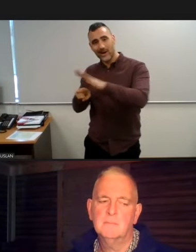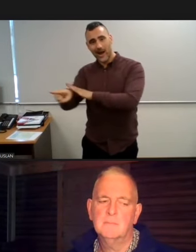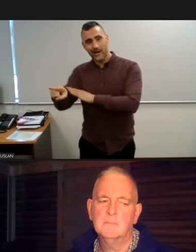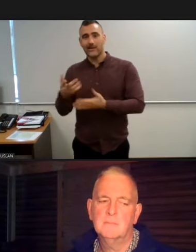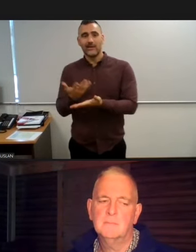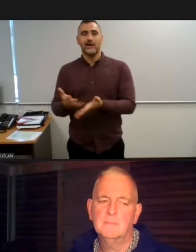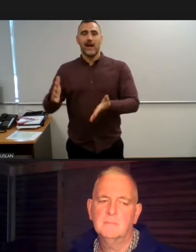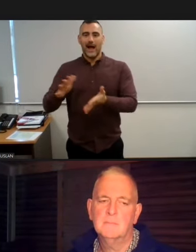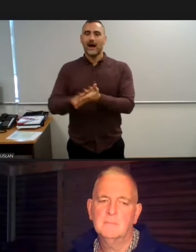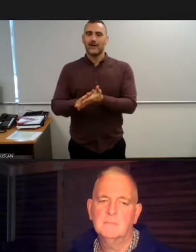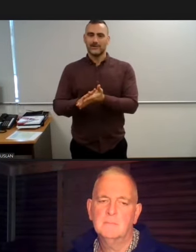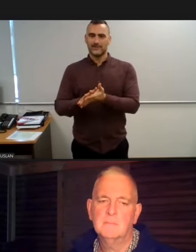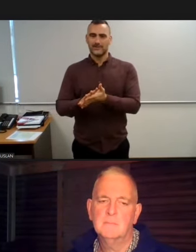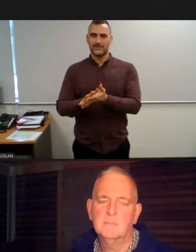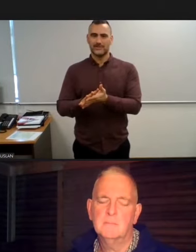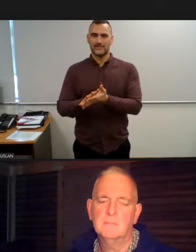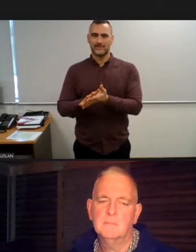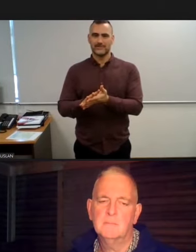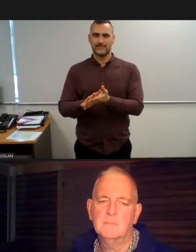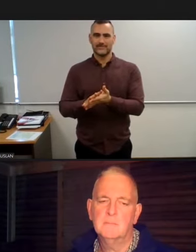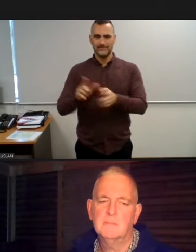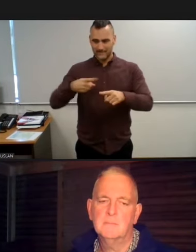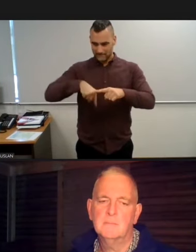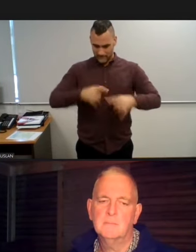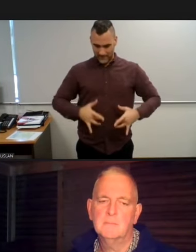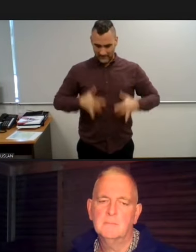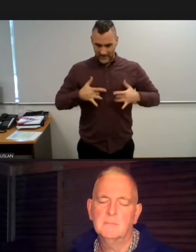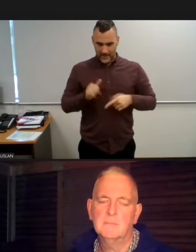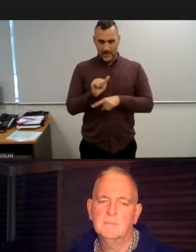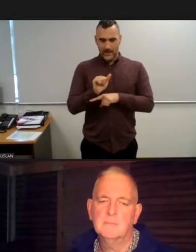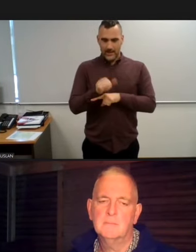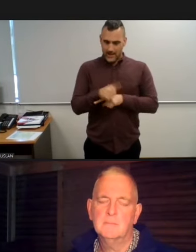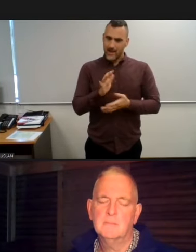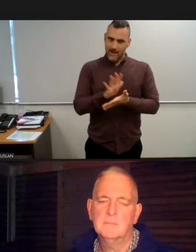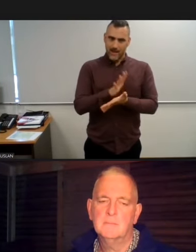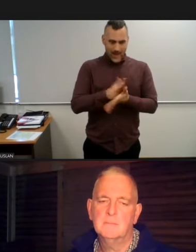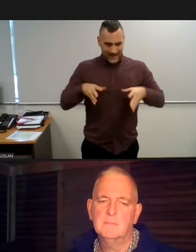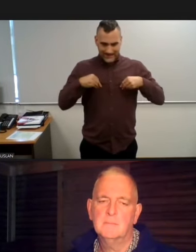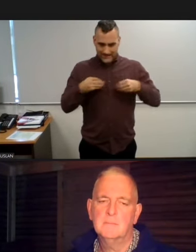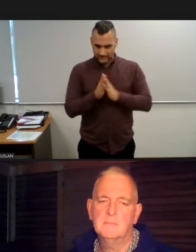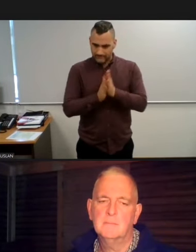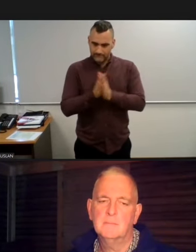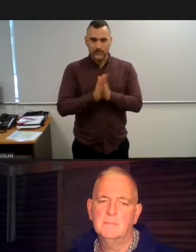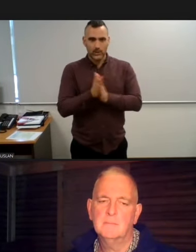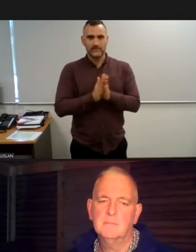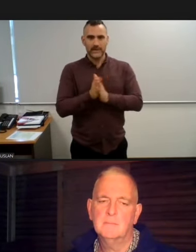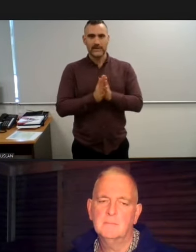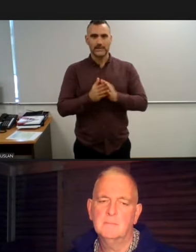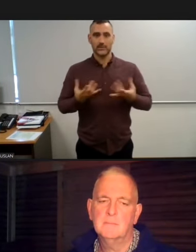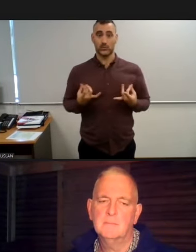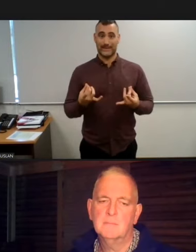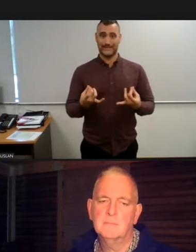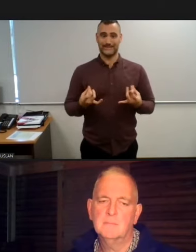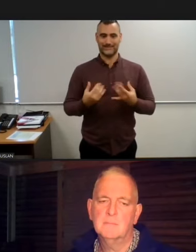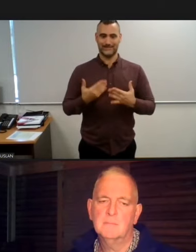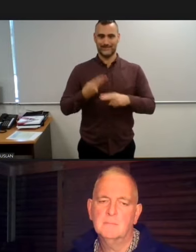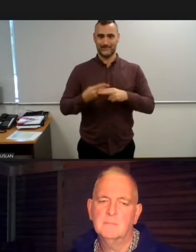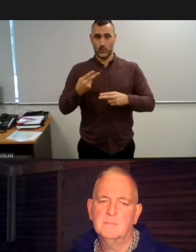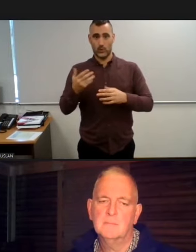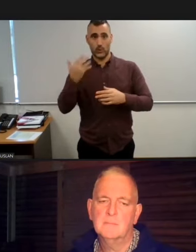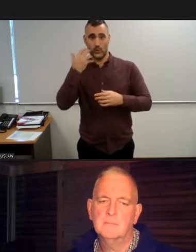community, because that's really what's motivating all of us. I do want to particularly shout out to